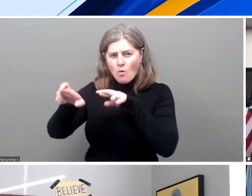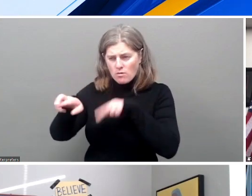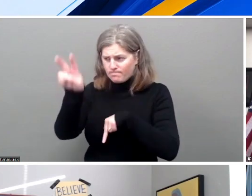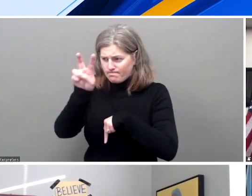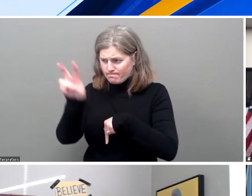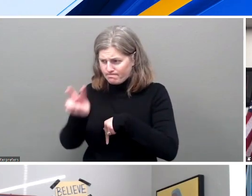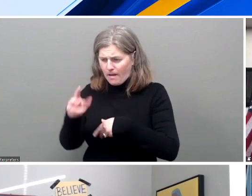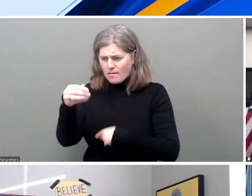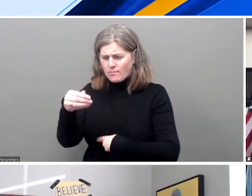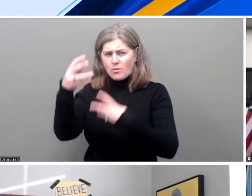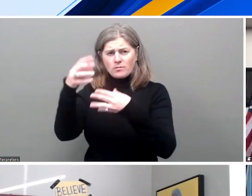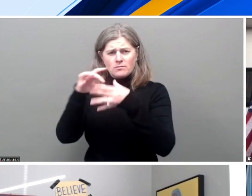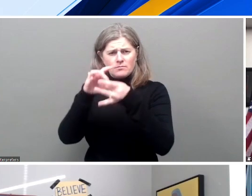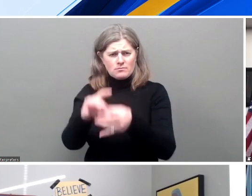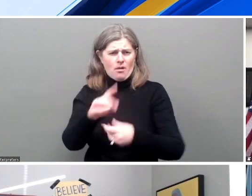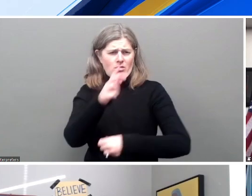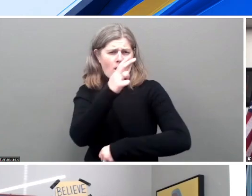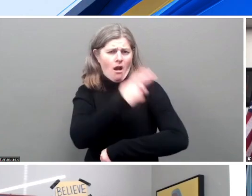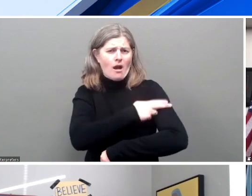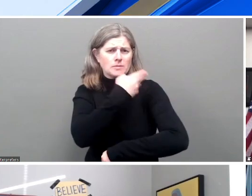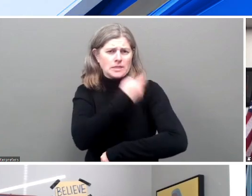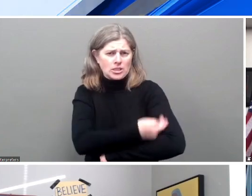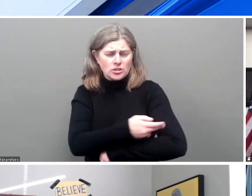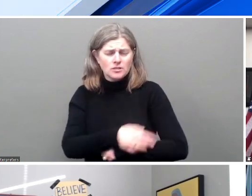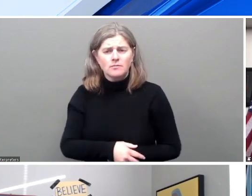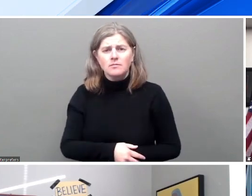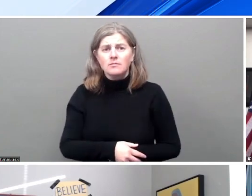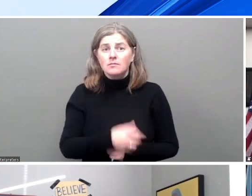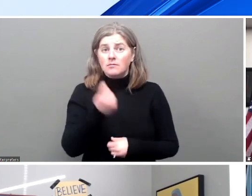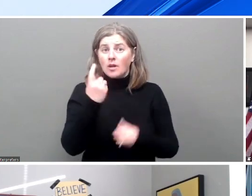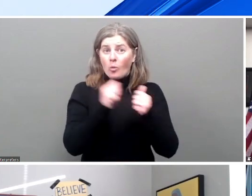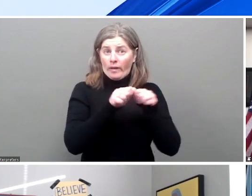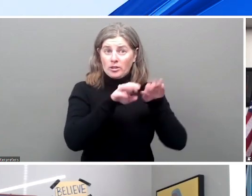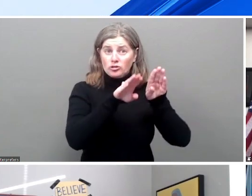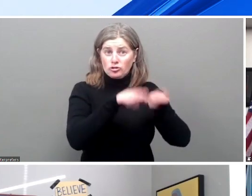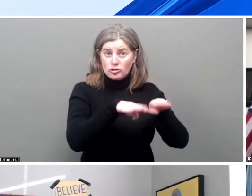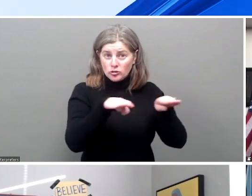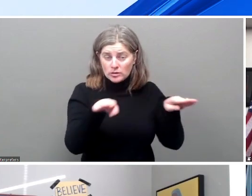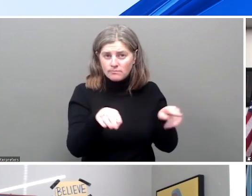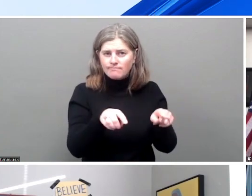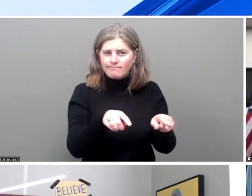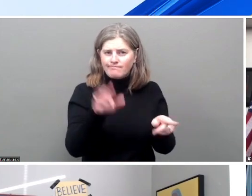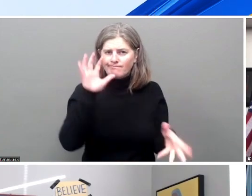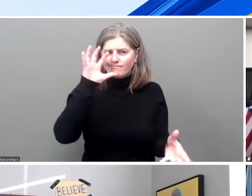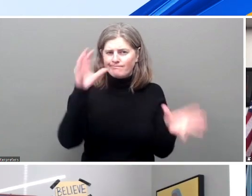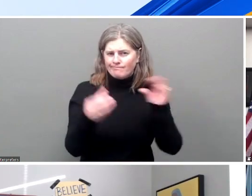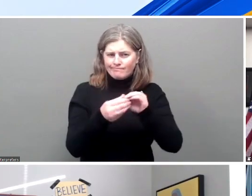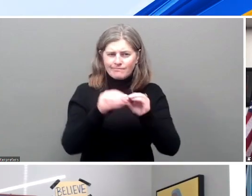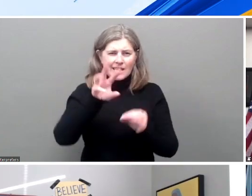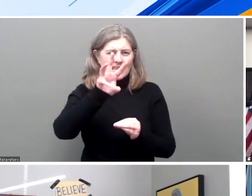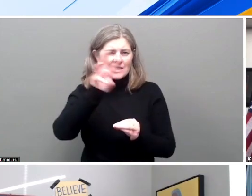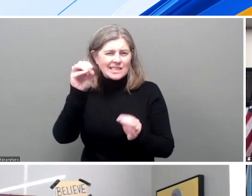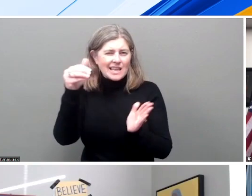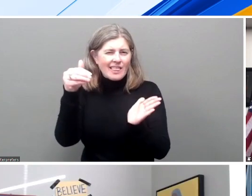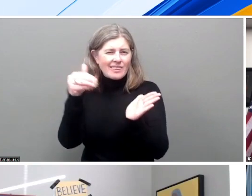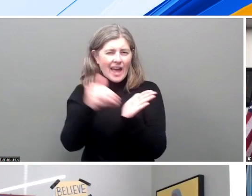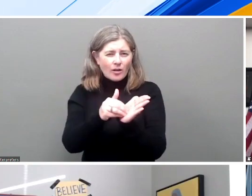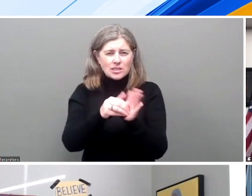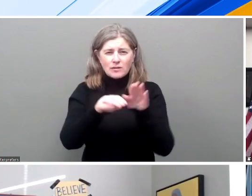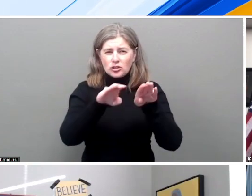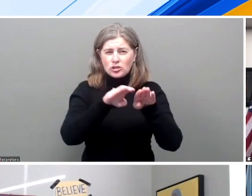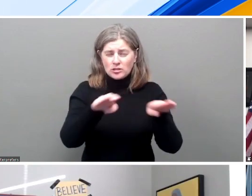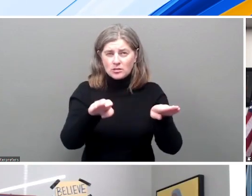I looked up was the hospitalizations. And with children, there's been 60,000 hospitalizations,